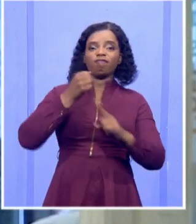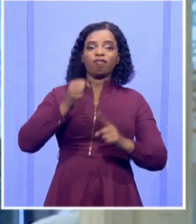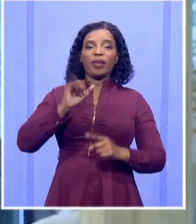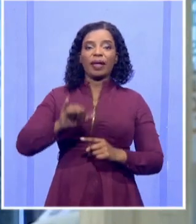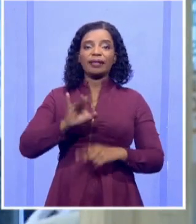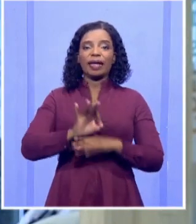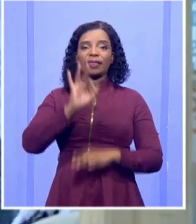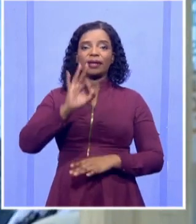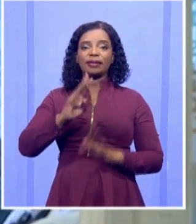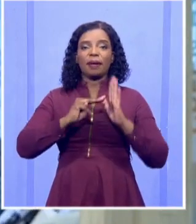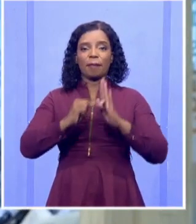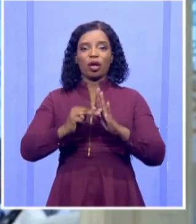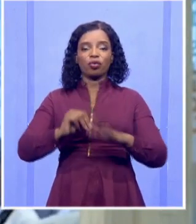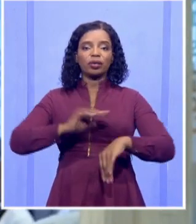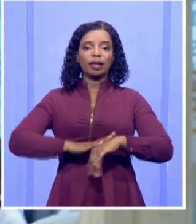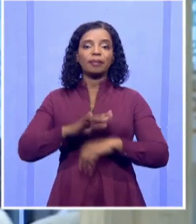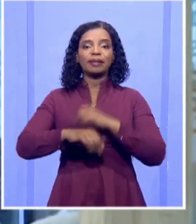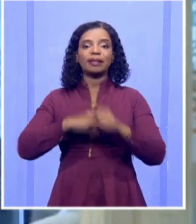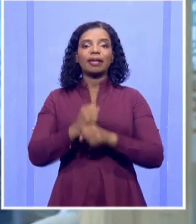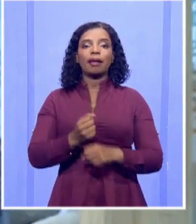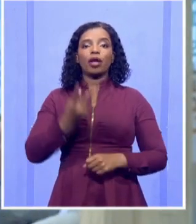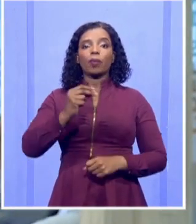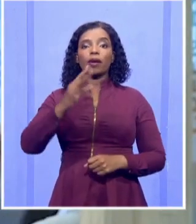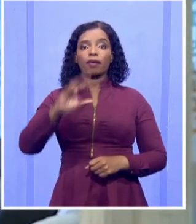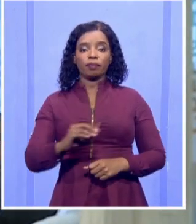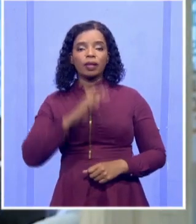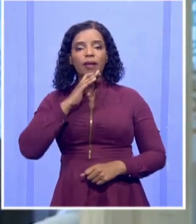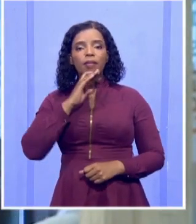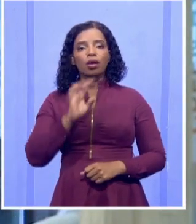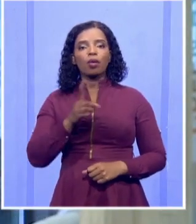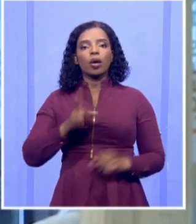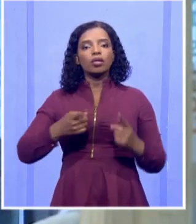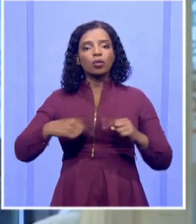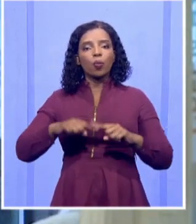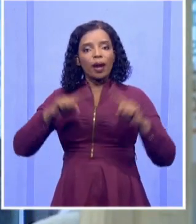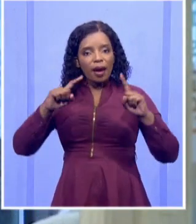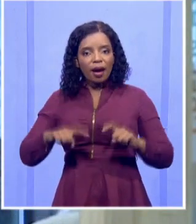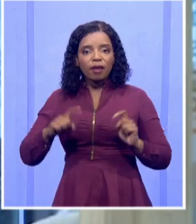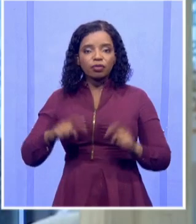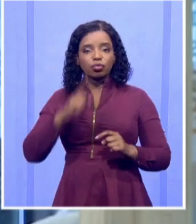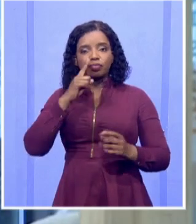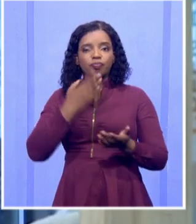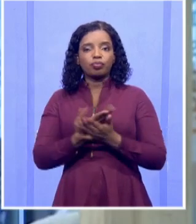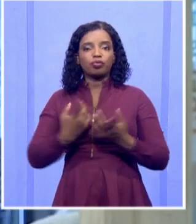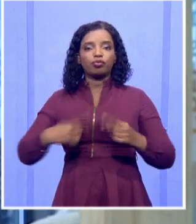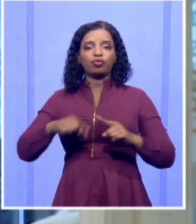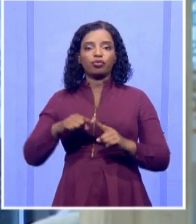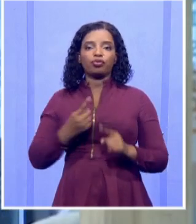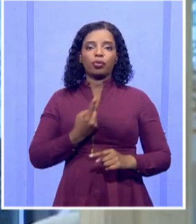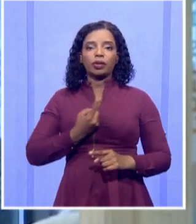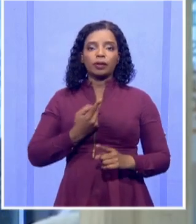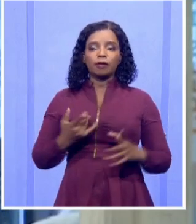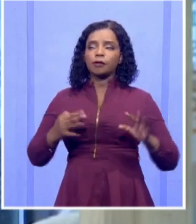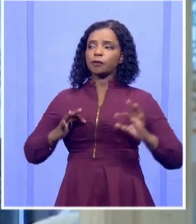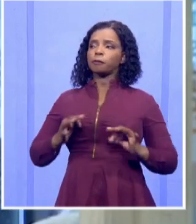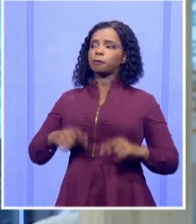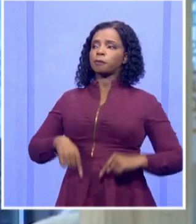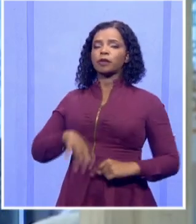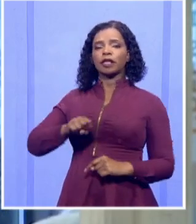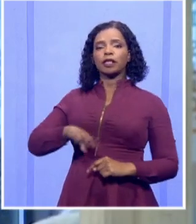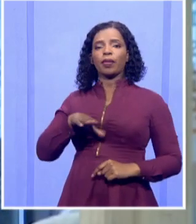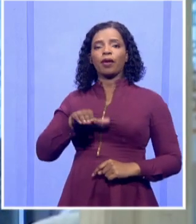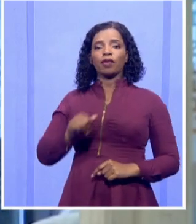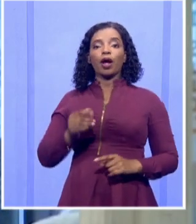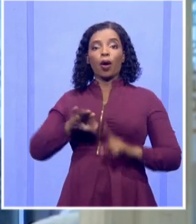by 2050, we need to prove ourselves against global competitors by 2030 as